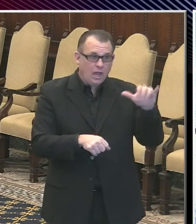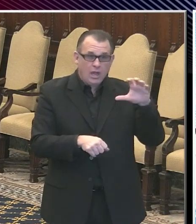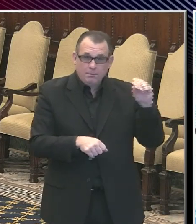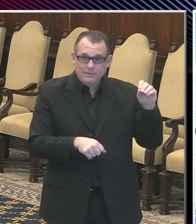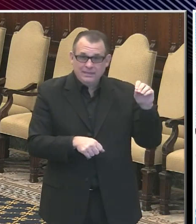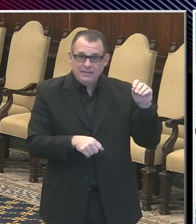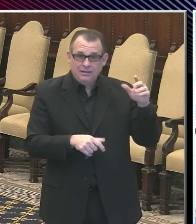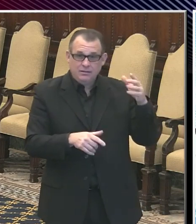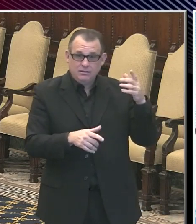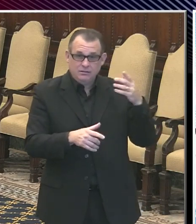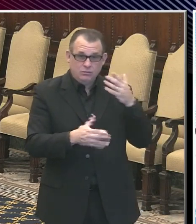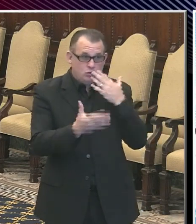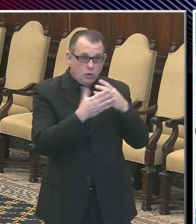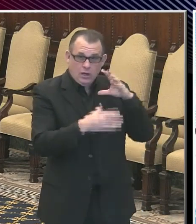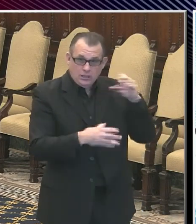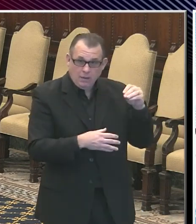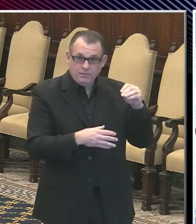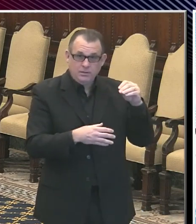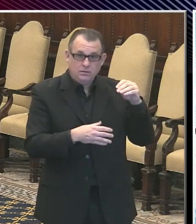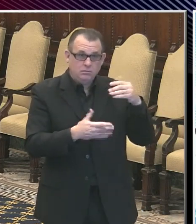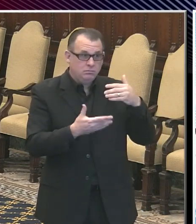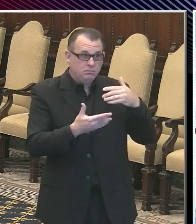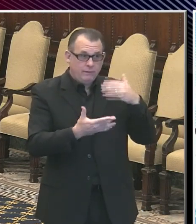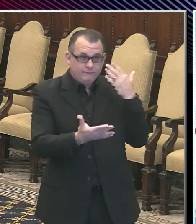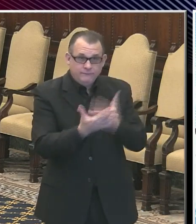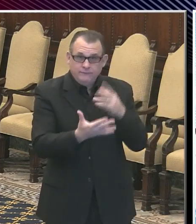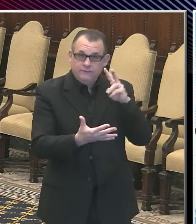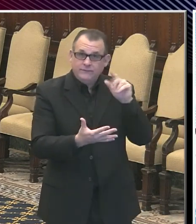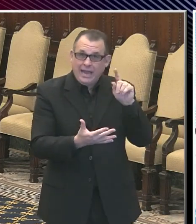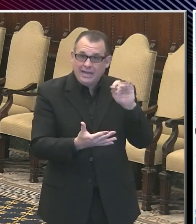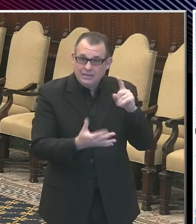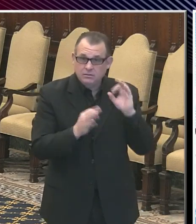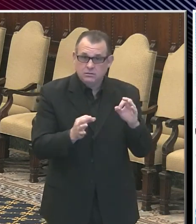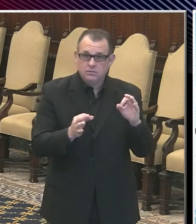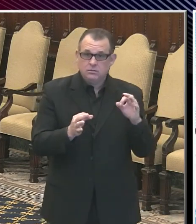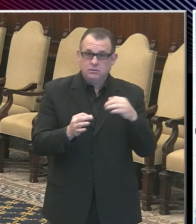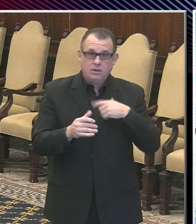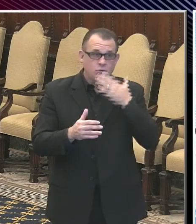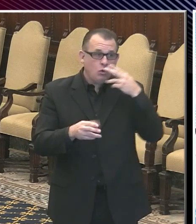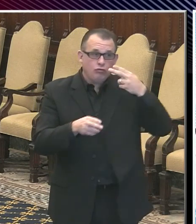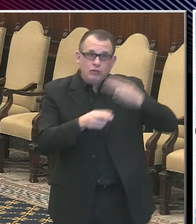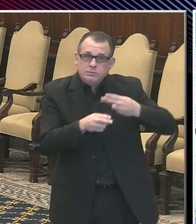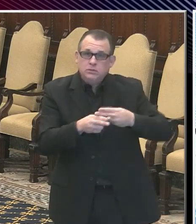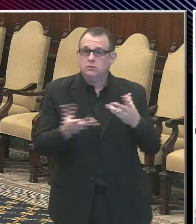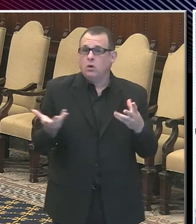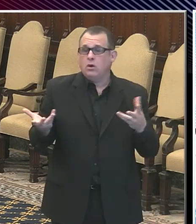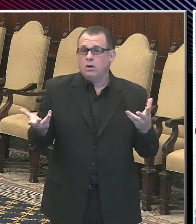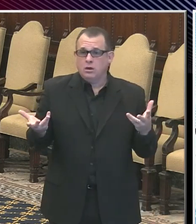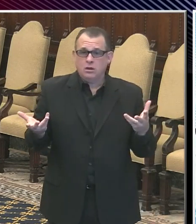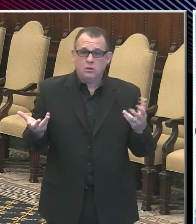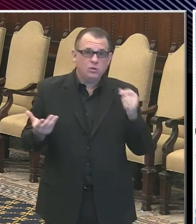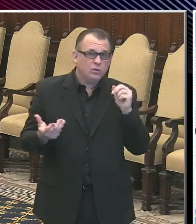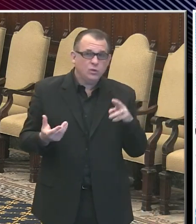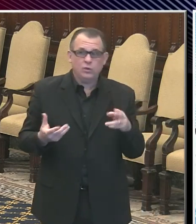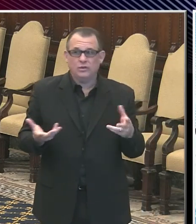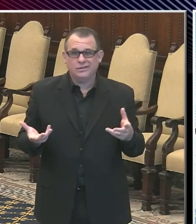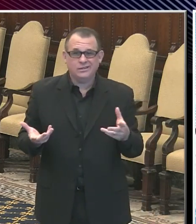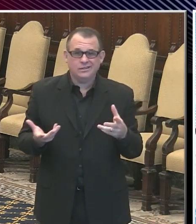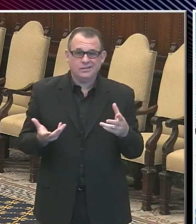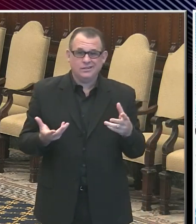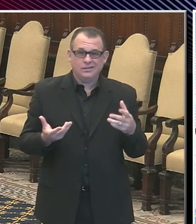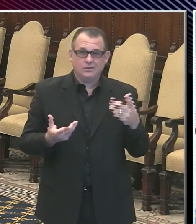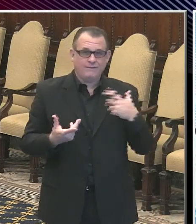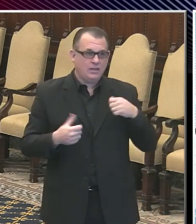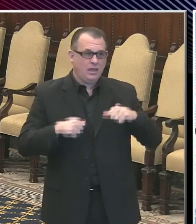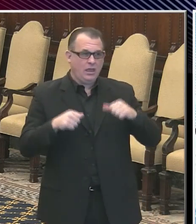valid, or that the distributor had a good reputation, or we were just, there are too many questions